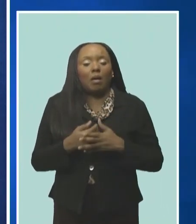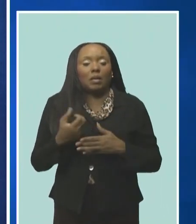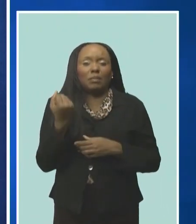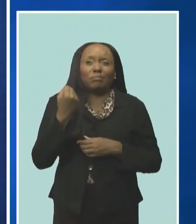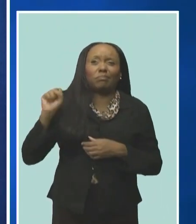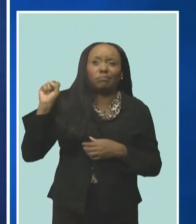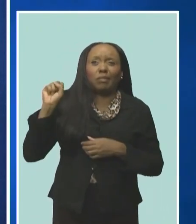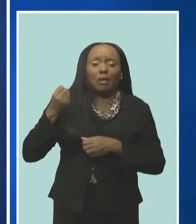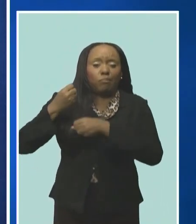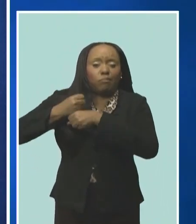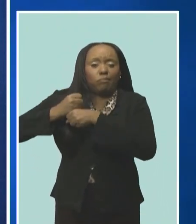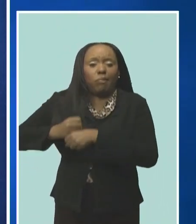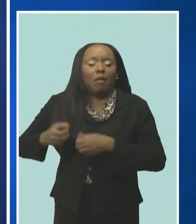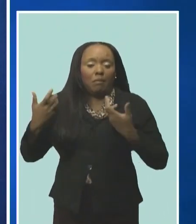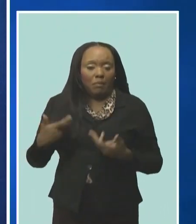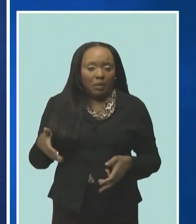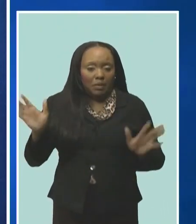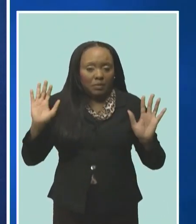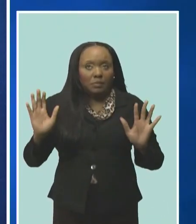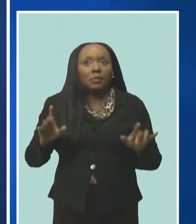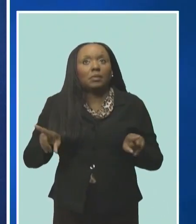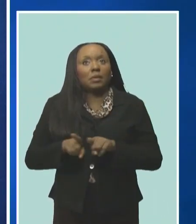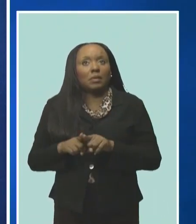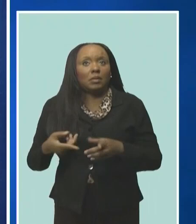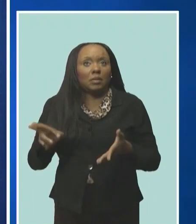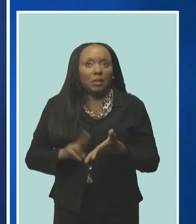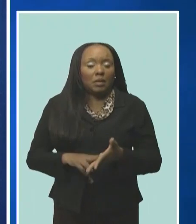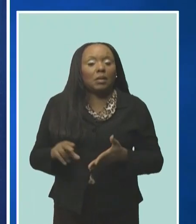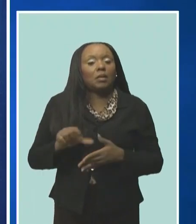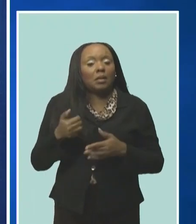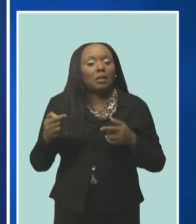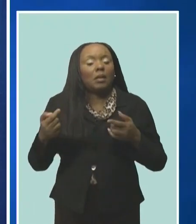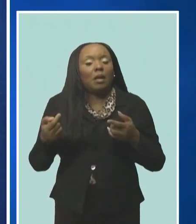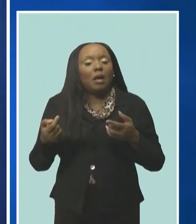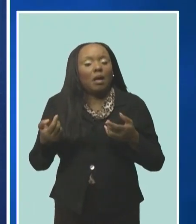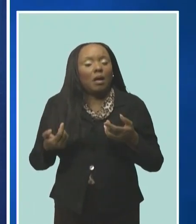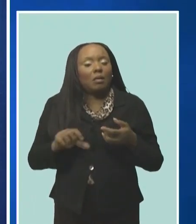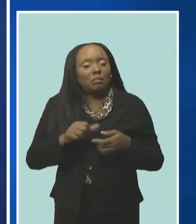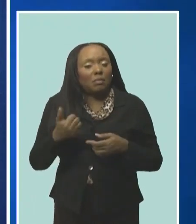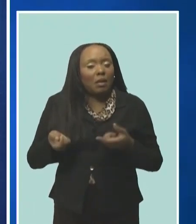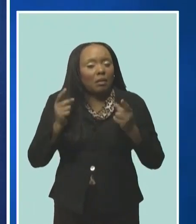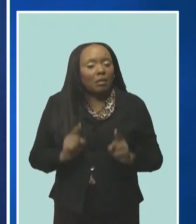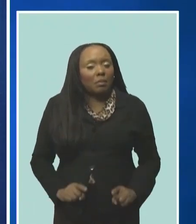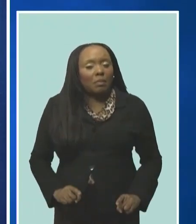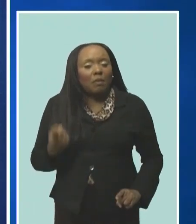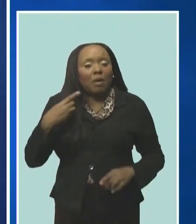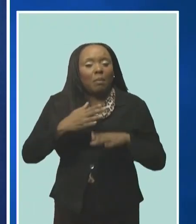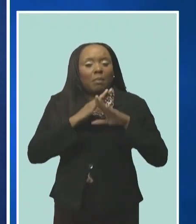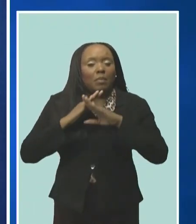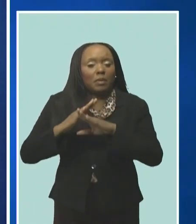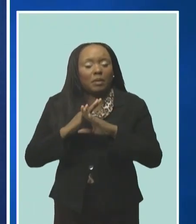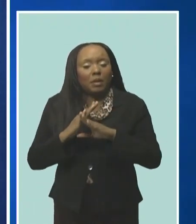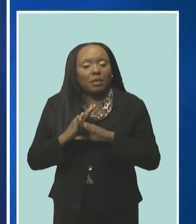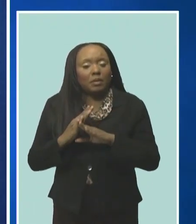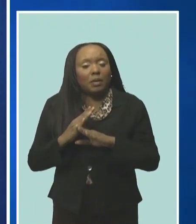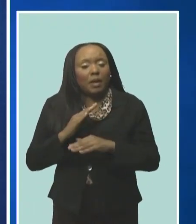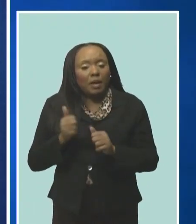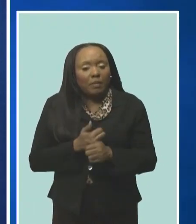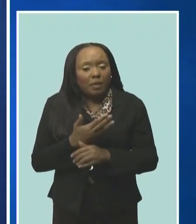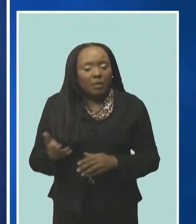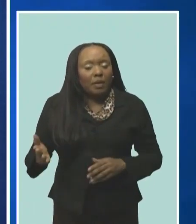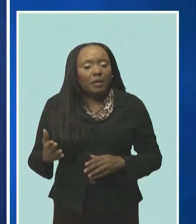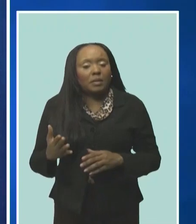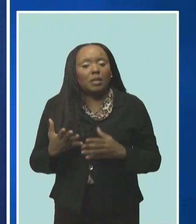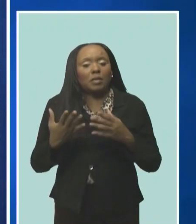protests. The parties also signed a partial agreement for the protection of the vital interests of the nation with the purpose